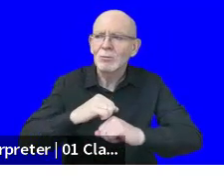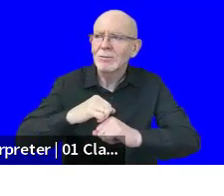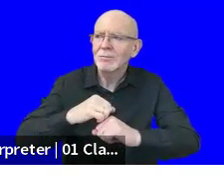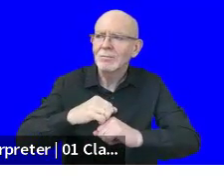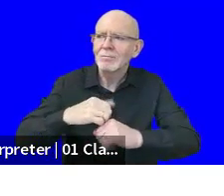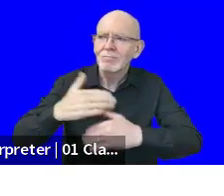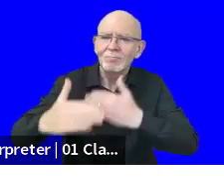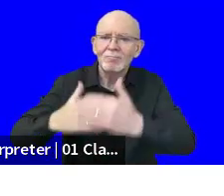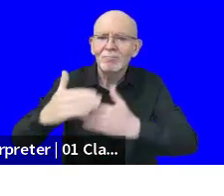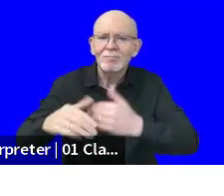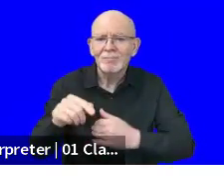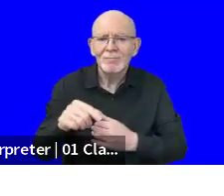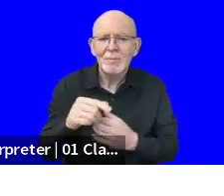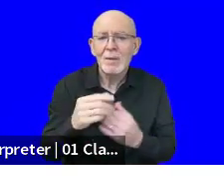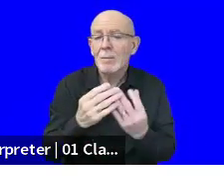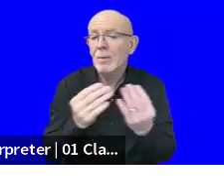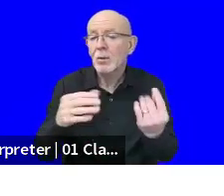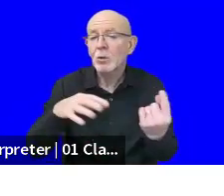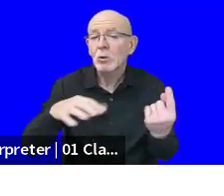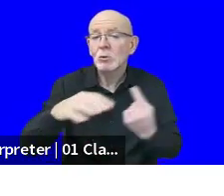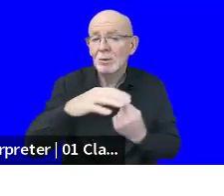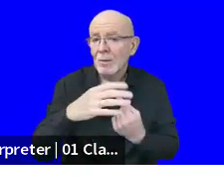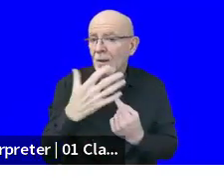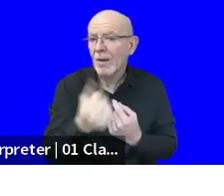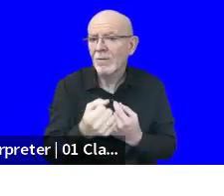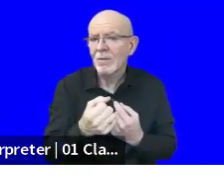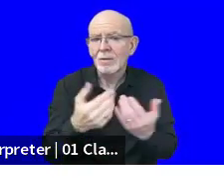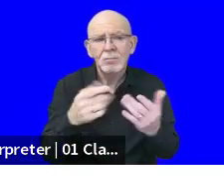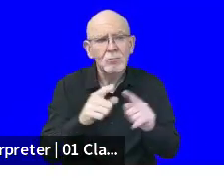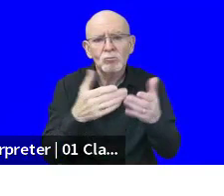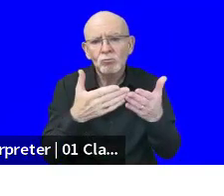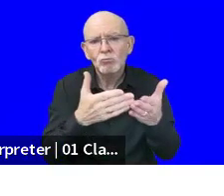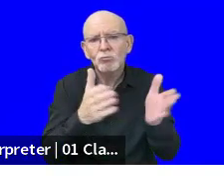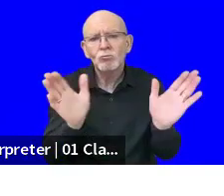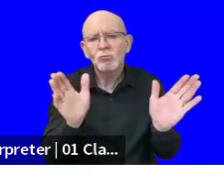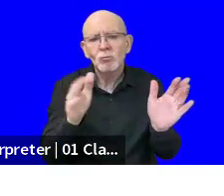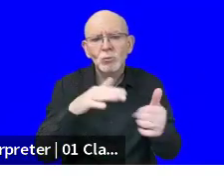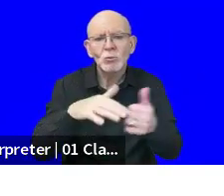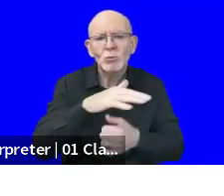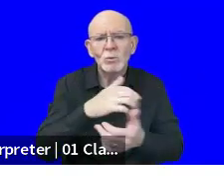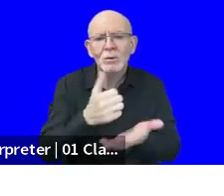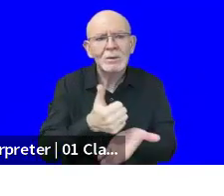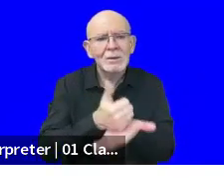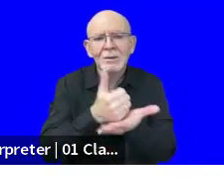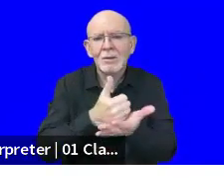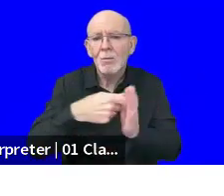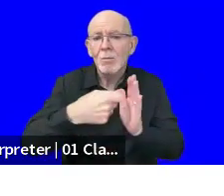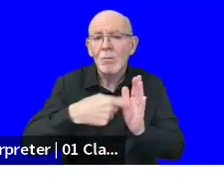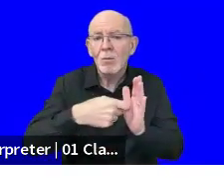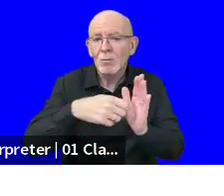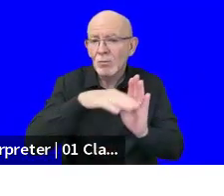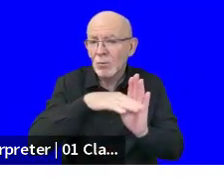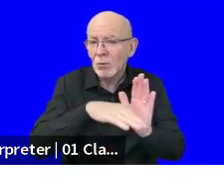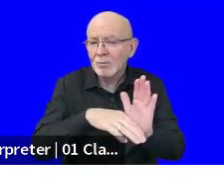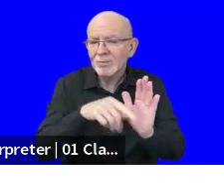that define the eligibility based on income and an income assessment, either a means test or a proxy means test.